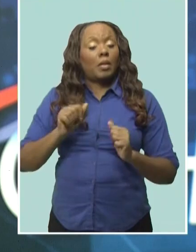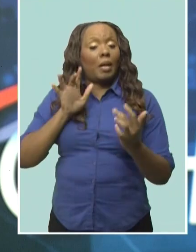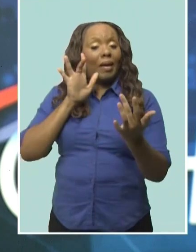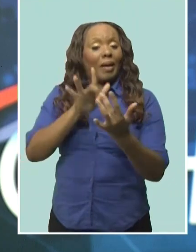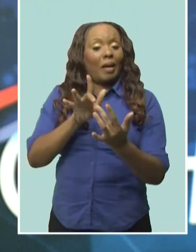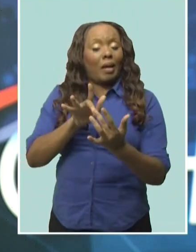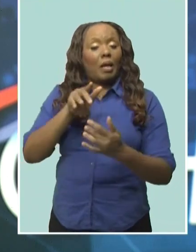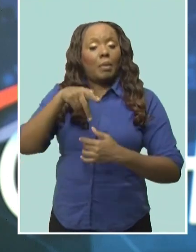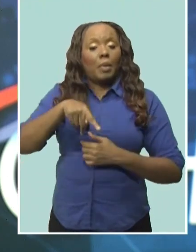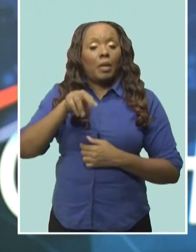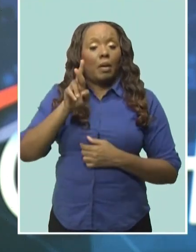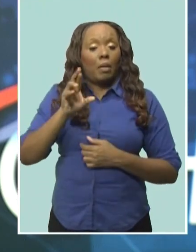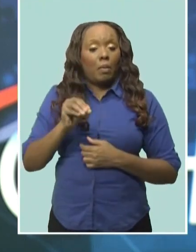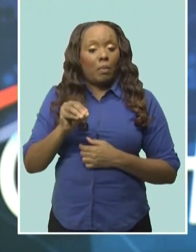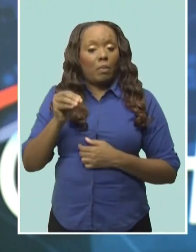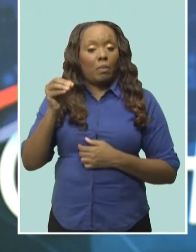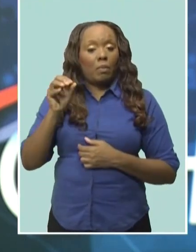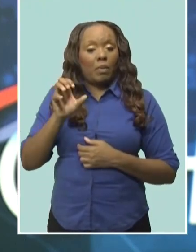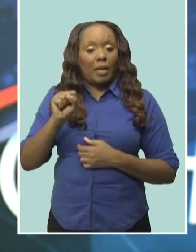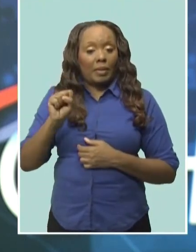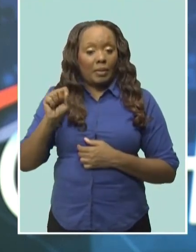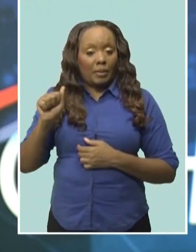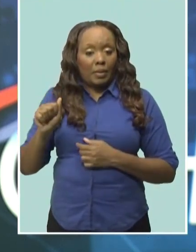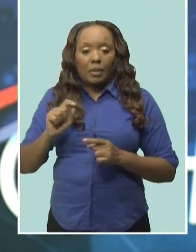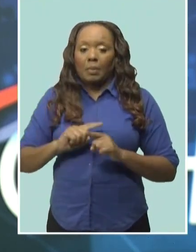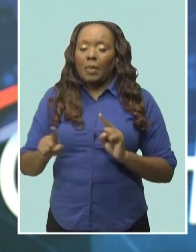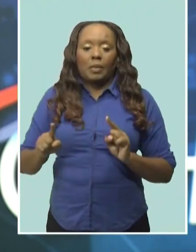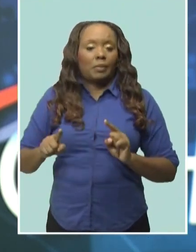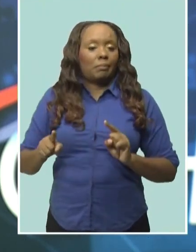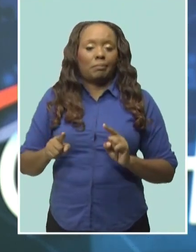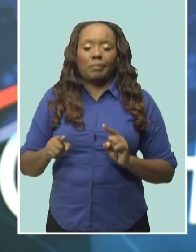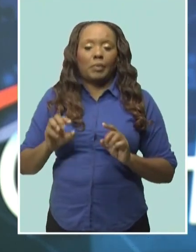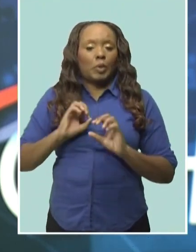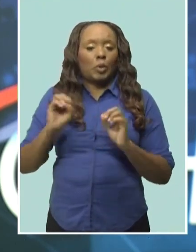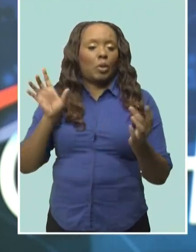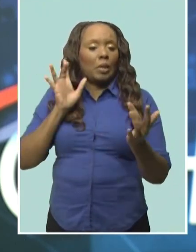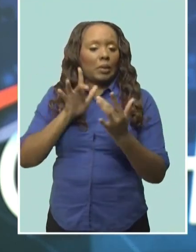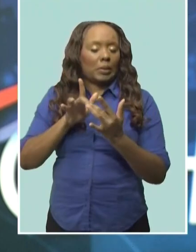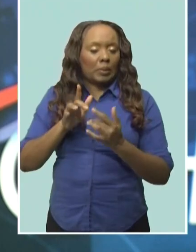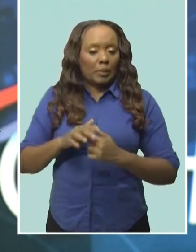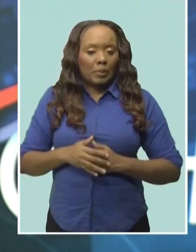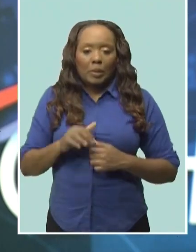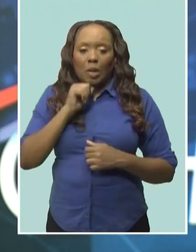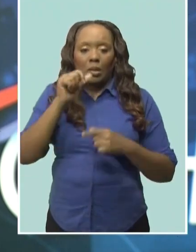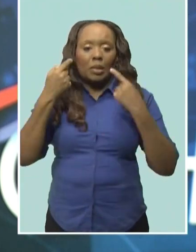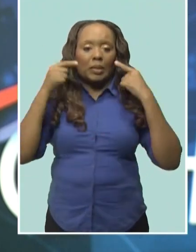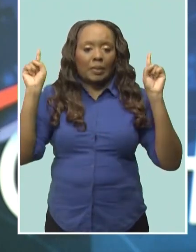Service Authority for comment. However, those efforts were unsuccessful up until news time.